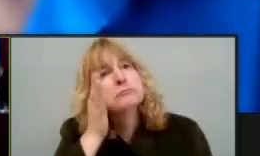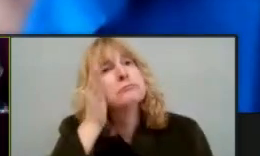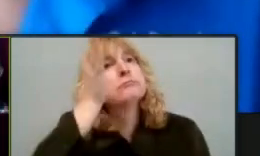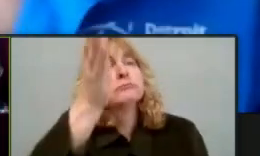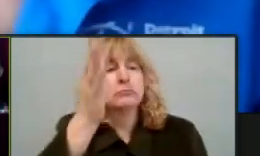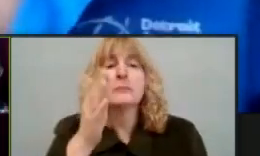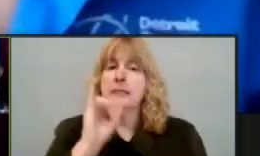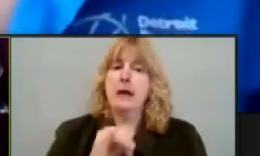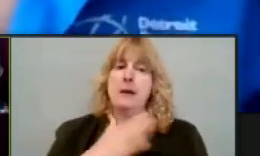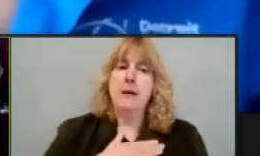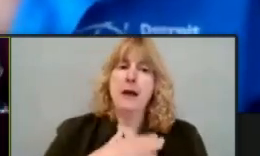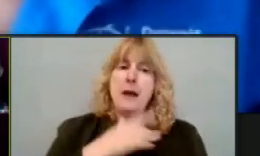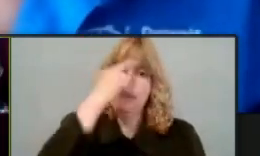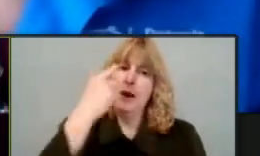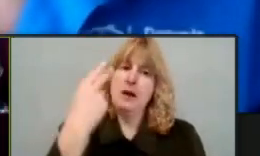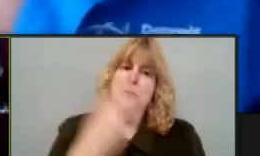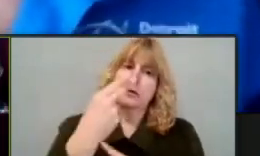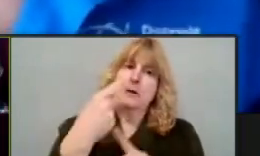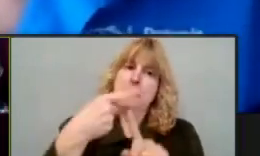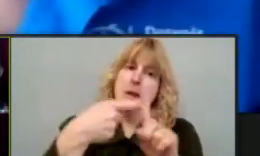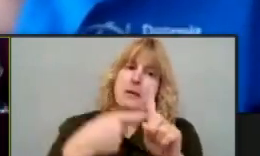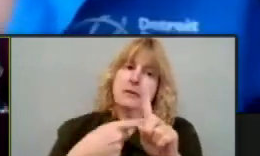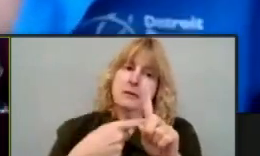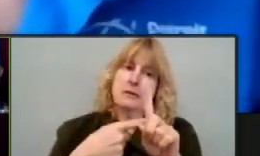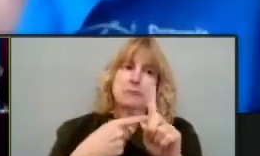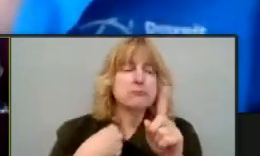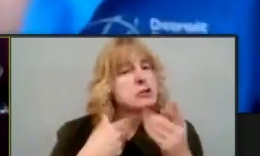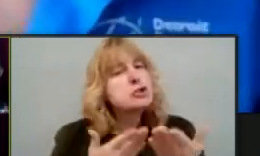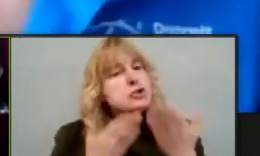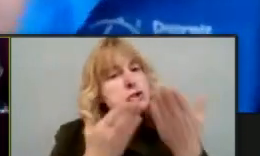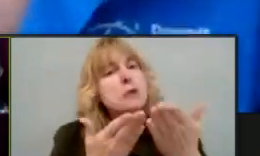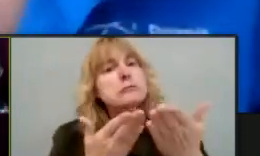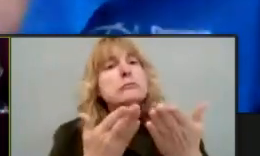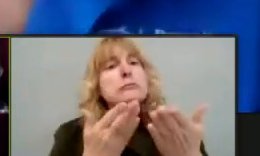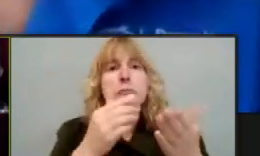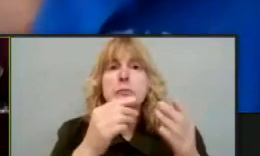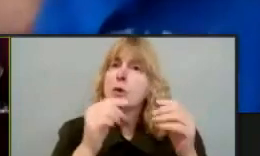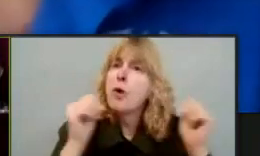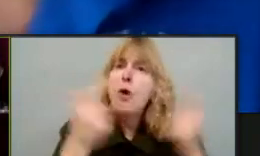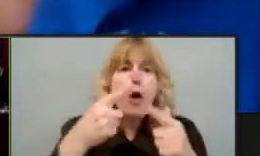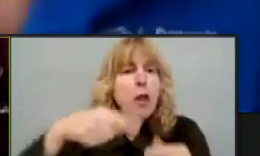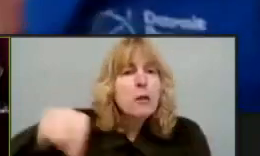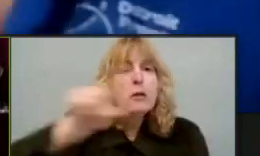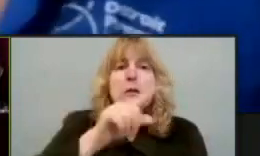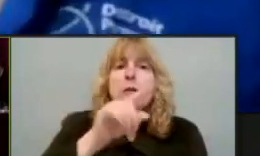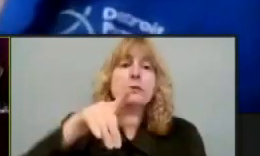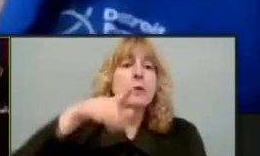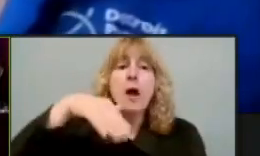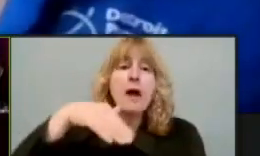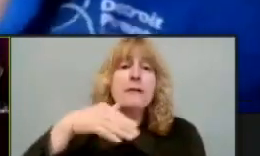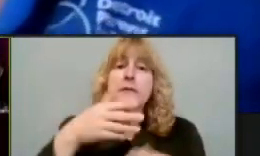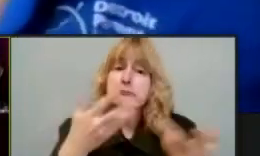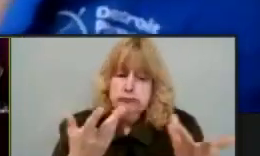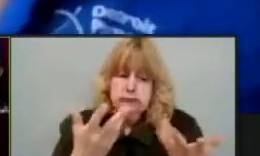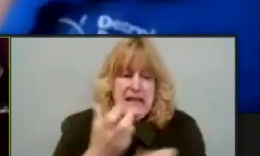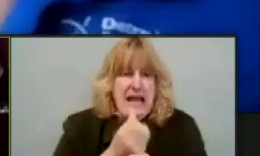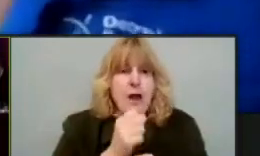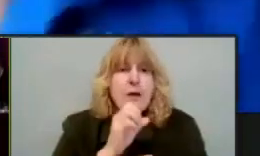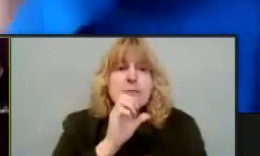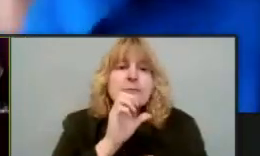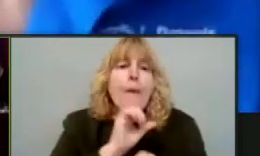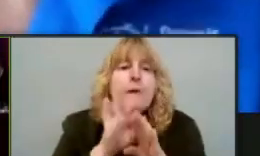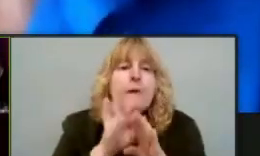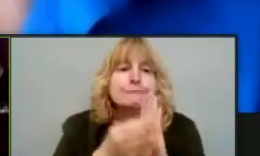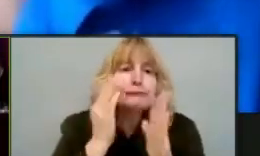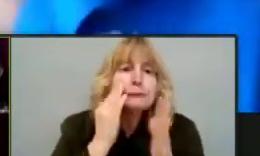suggestion, is that all of us, if you haven't done it, grab you the old fashioned way, a pad. We can write things out